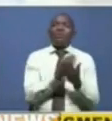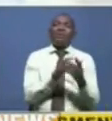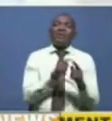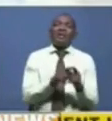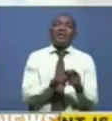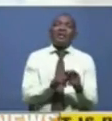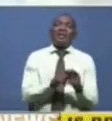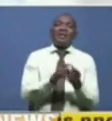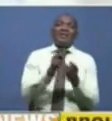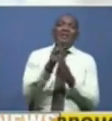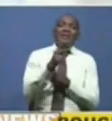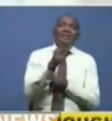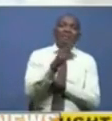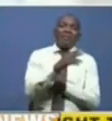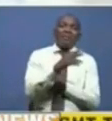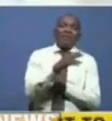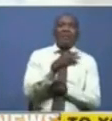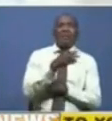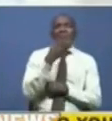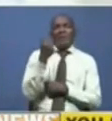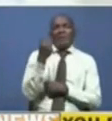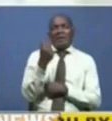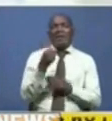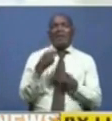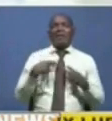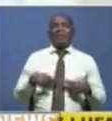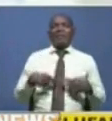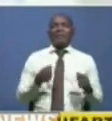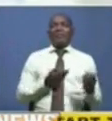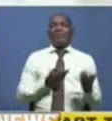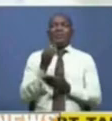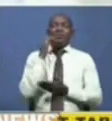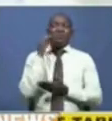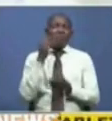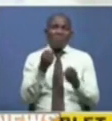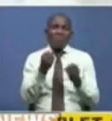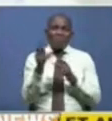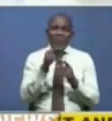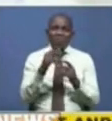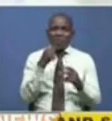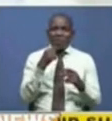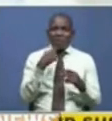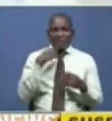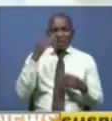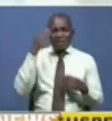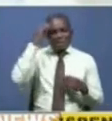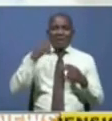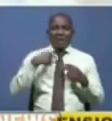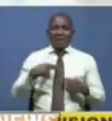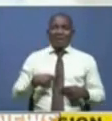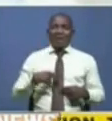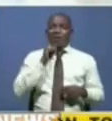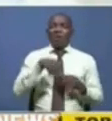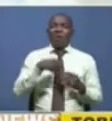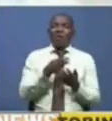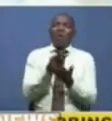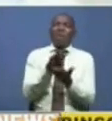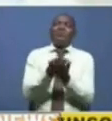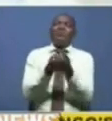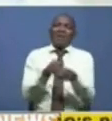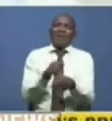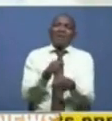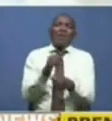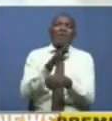week, they are better, and then they are discharged. There are many people with mental illness. Not all of them require to